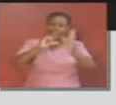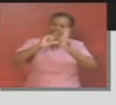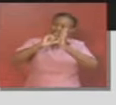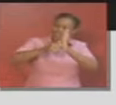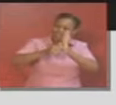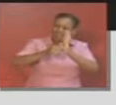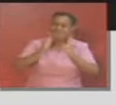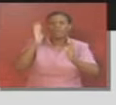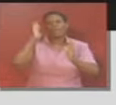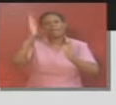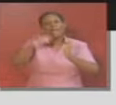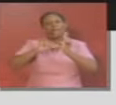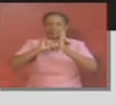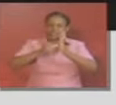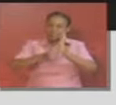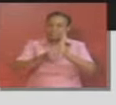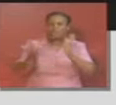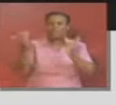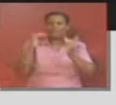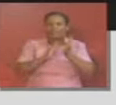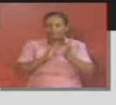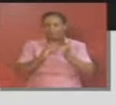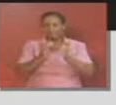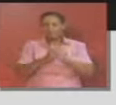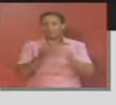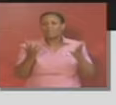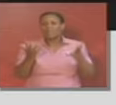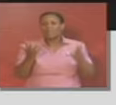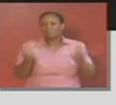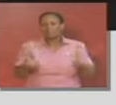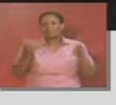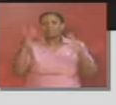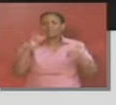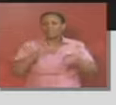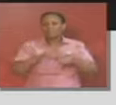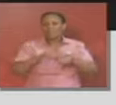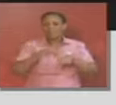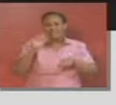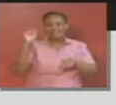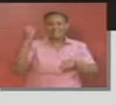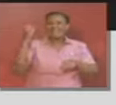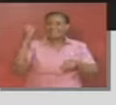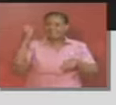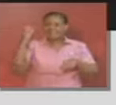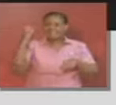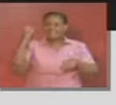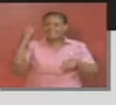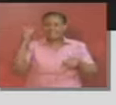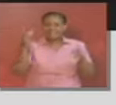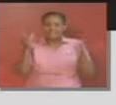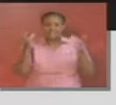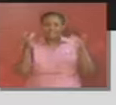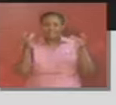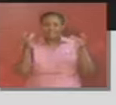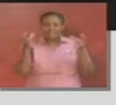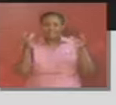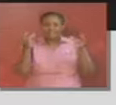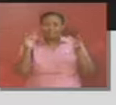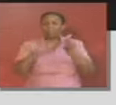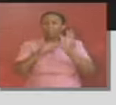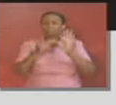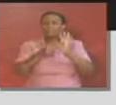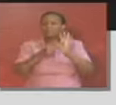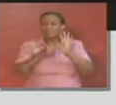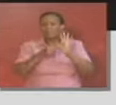briefly, is the fact that a lot of the secondary contacts, meaning the contacts of the first row,